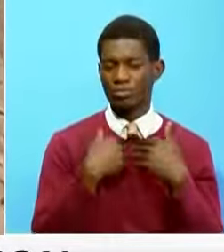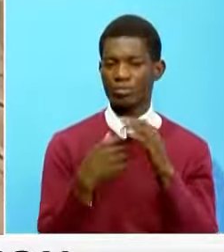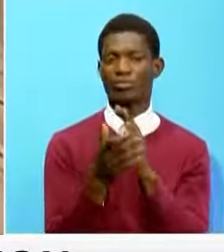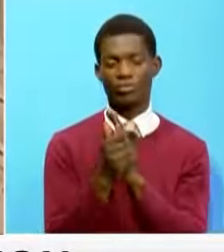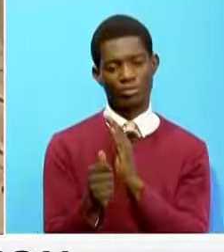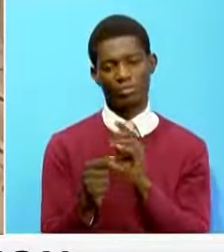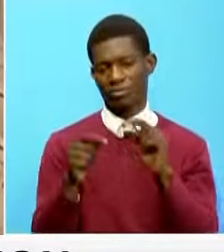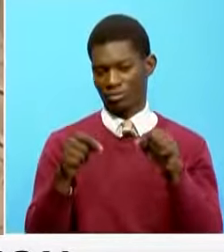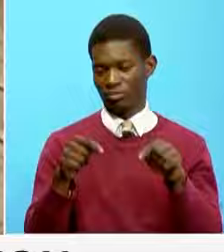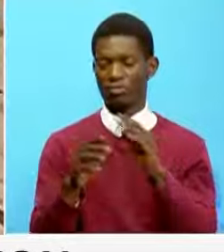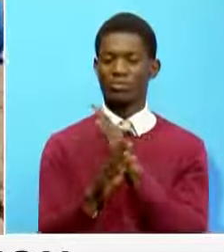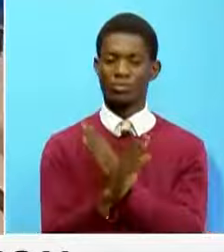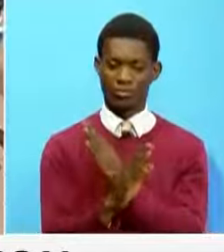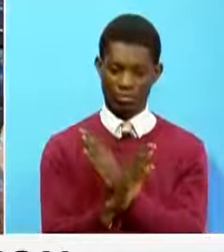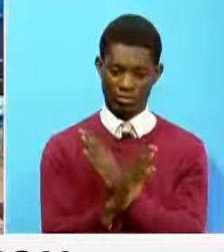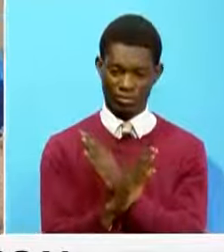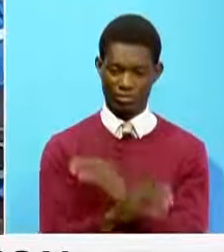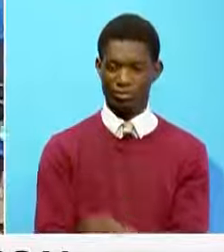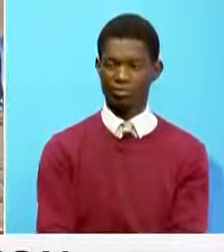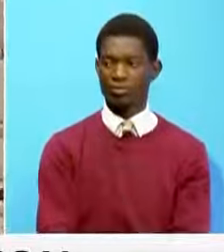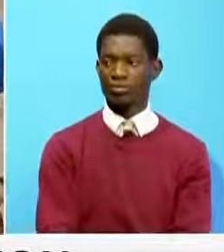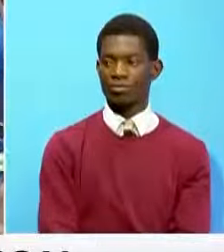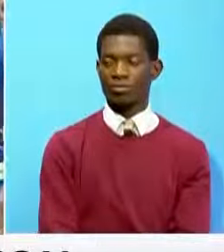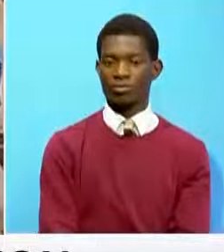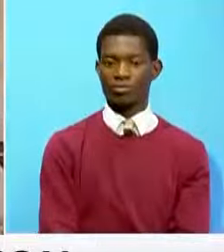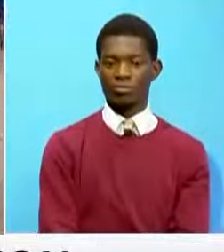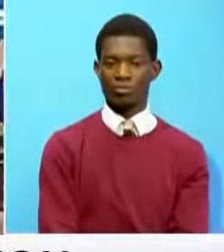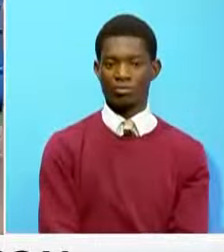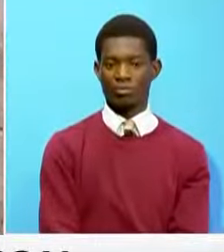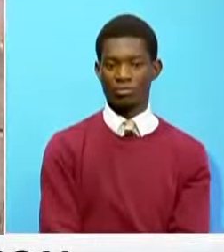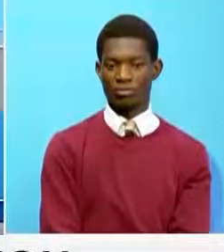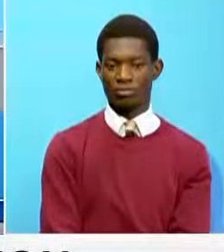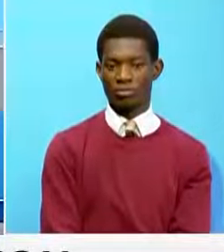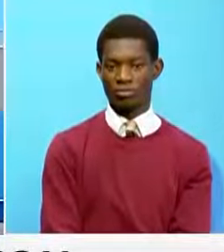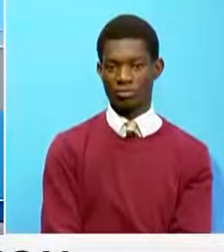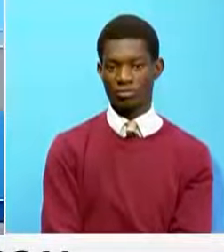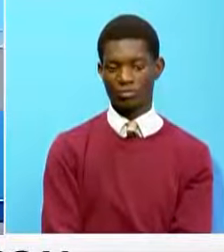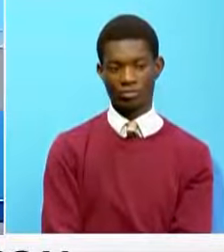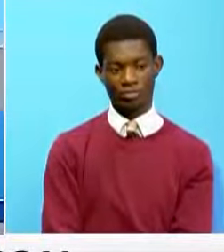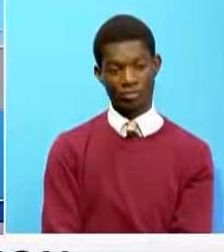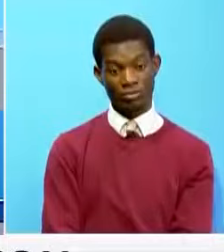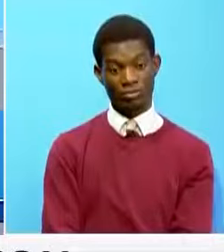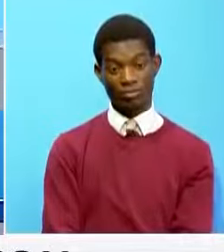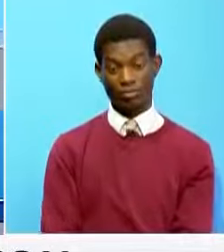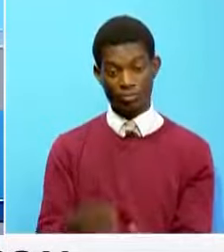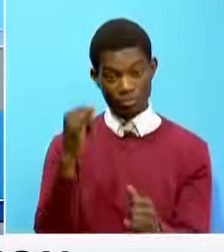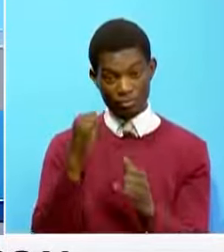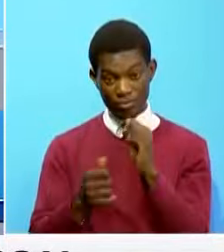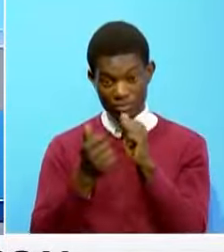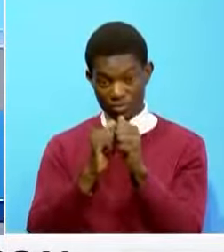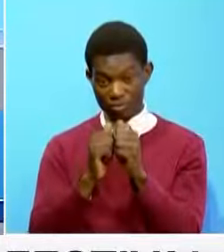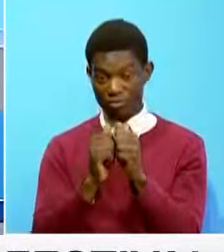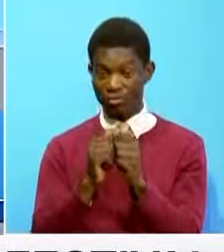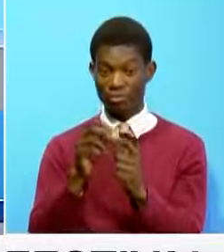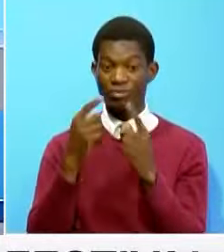country. Reporting, I'm Agrippa Silumbwe. Lastly, in sports news, the Ministry